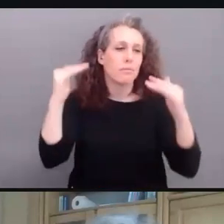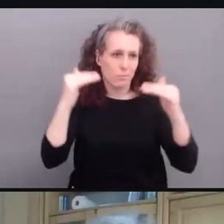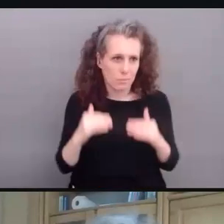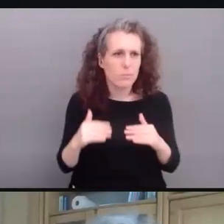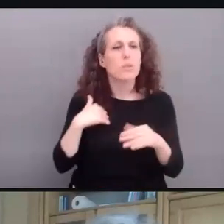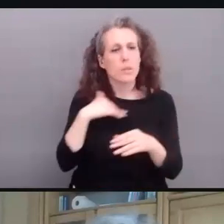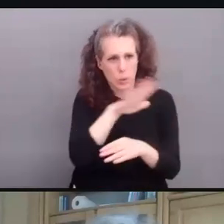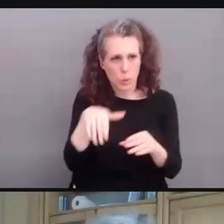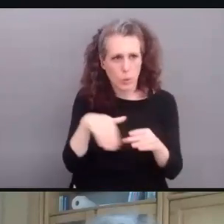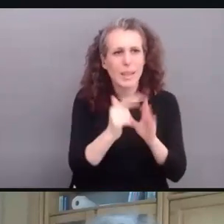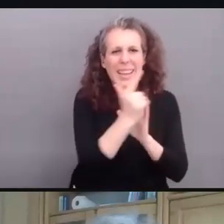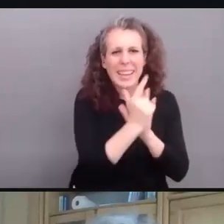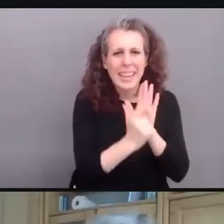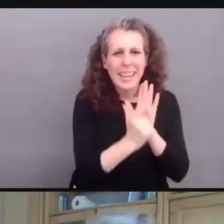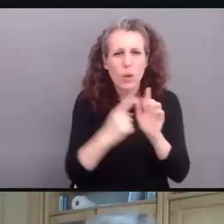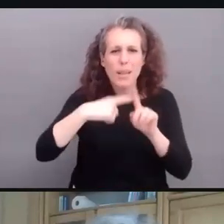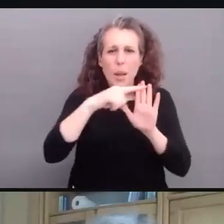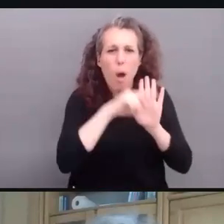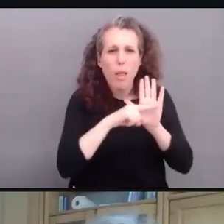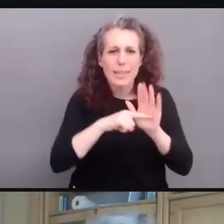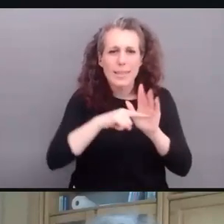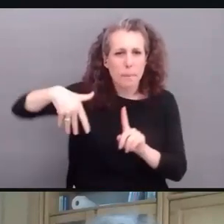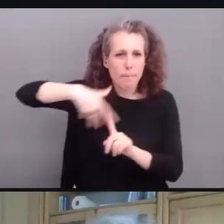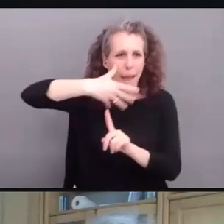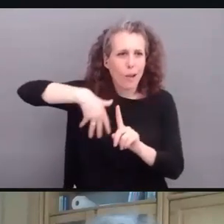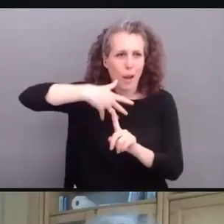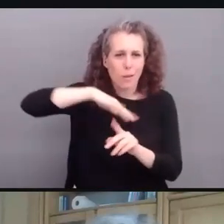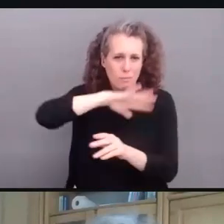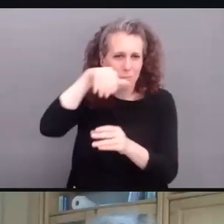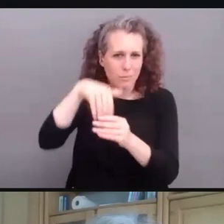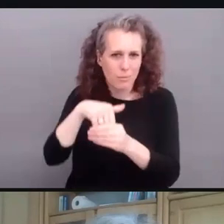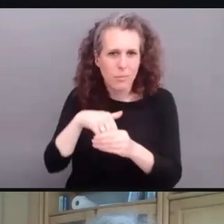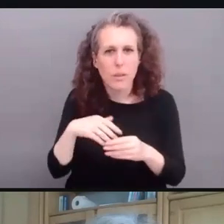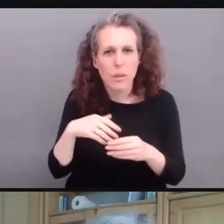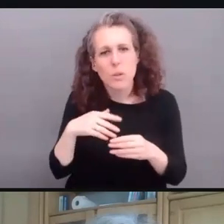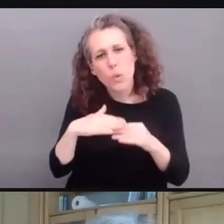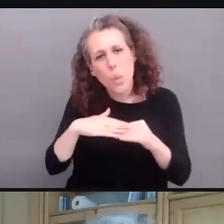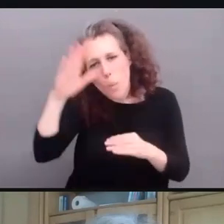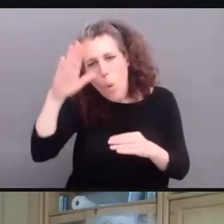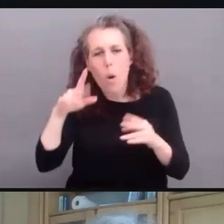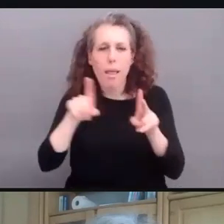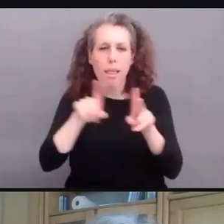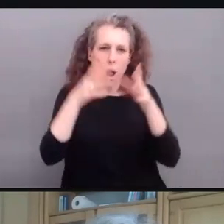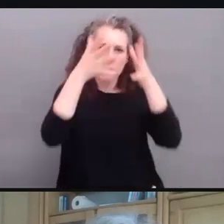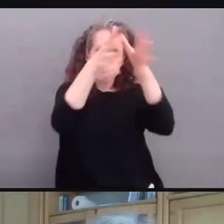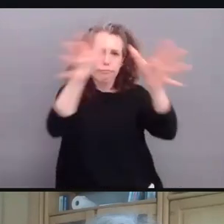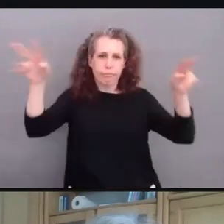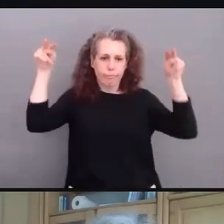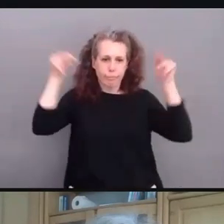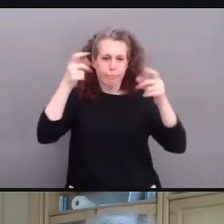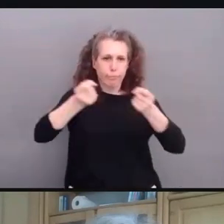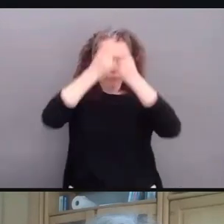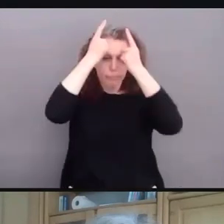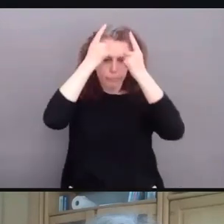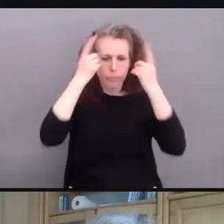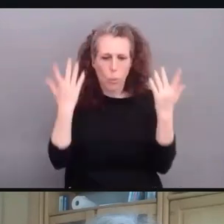policy background, to give a larger overview on the full